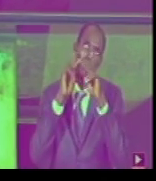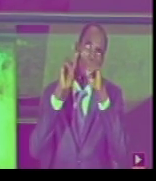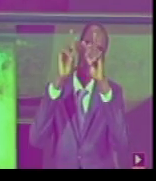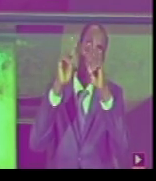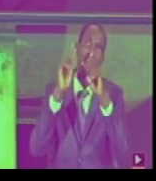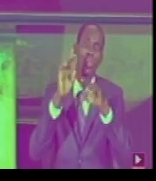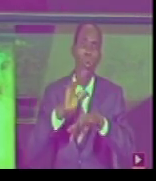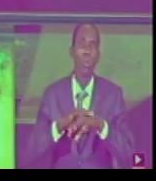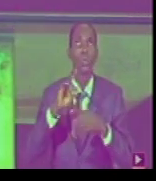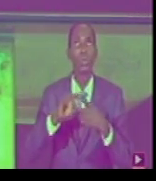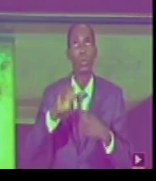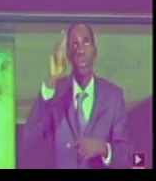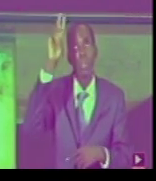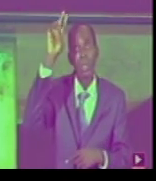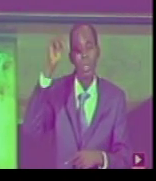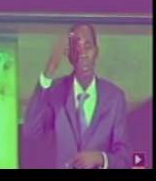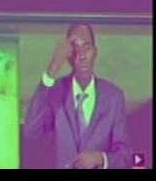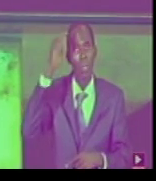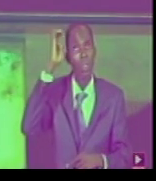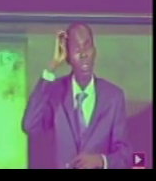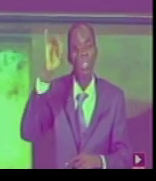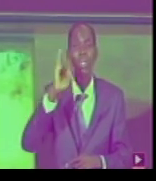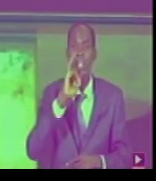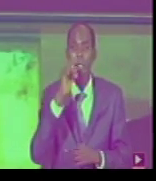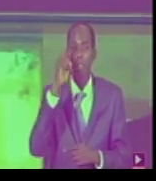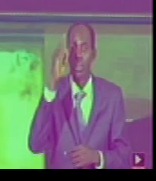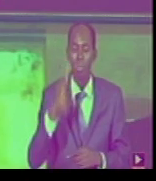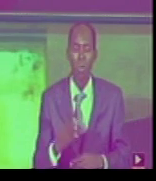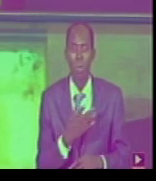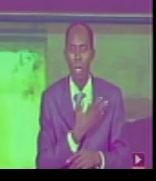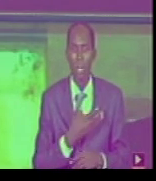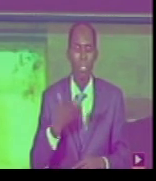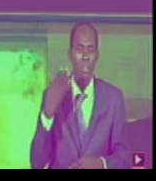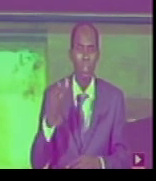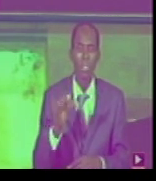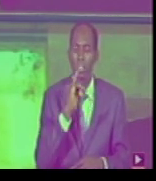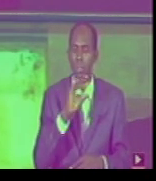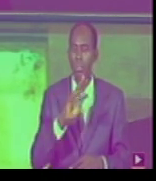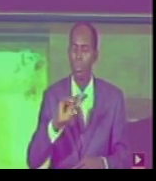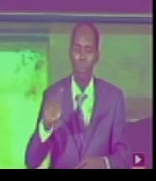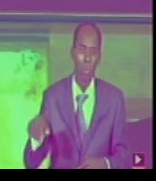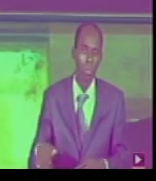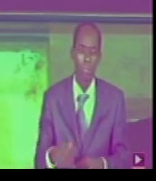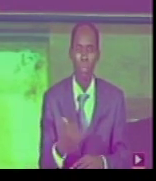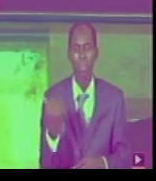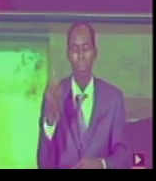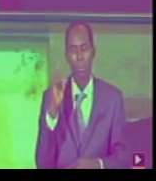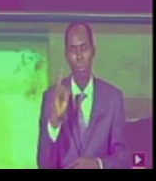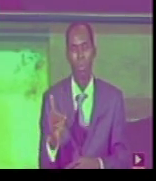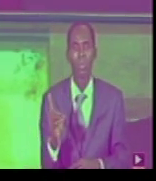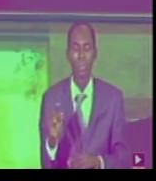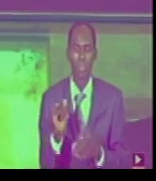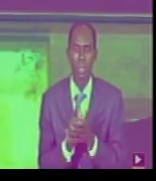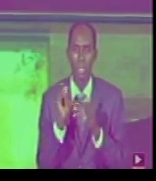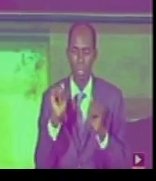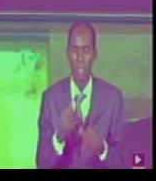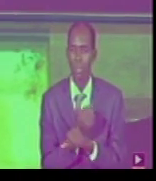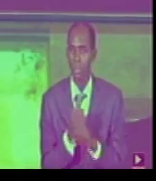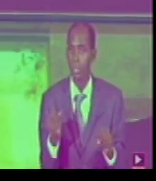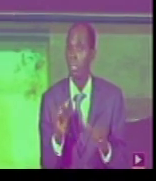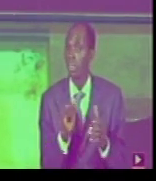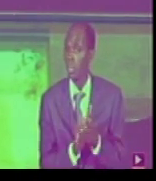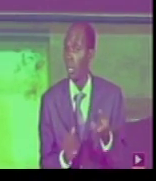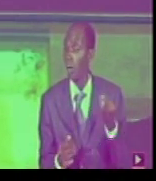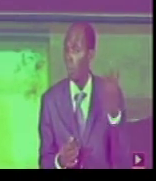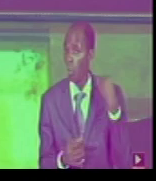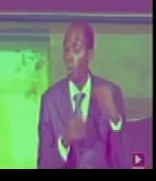is God. And there is none else that can save. That's Old Testament. What does